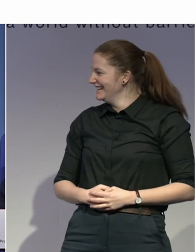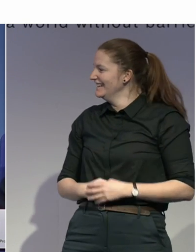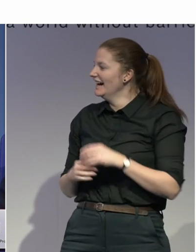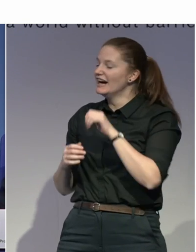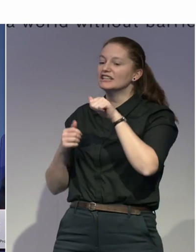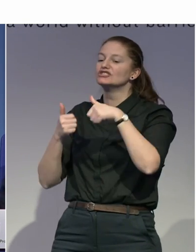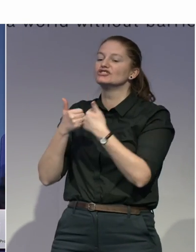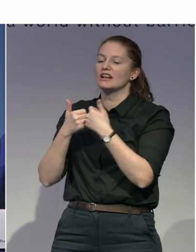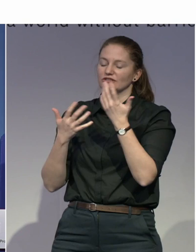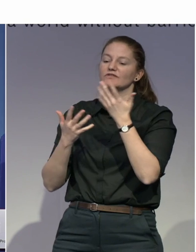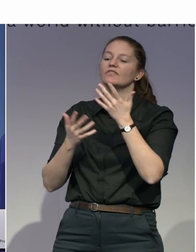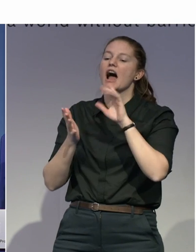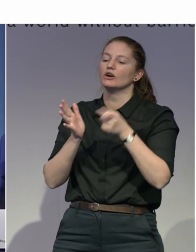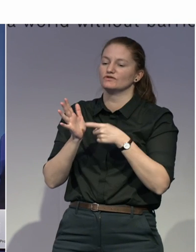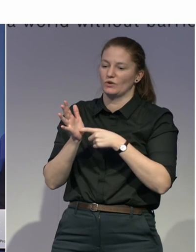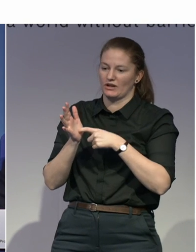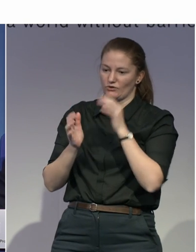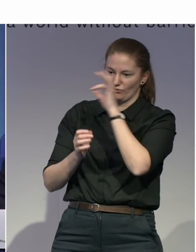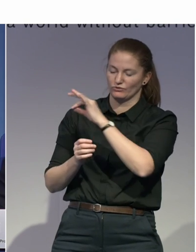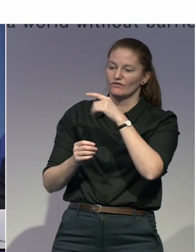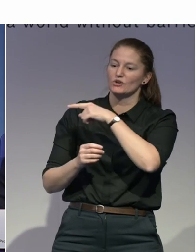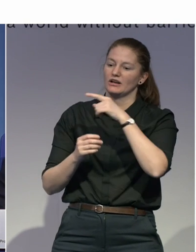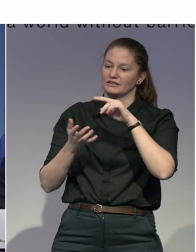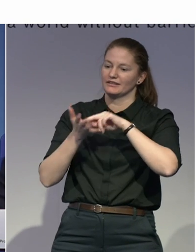Thank you.